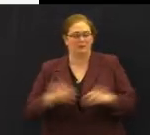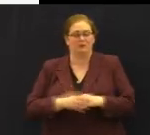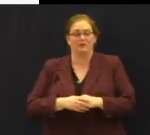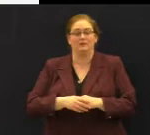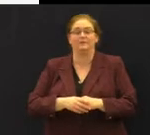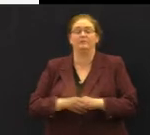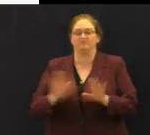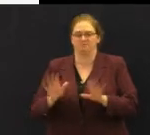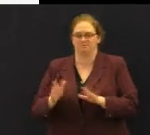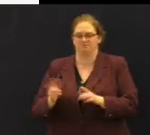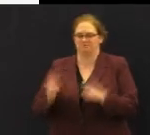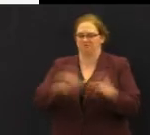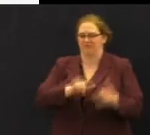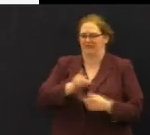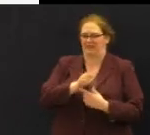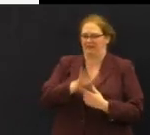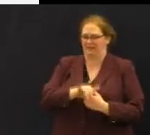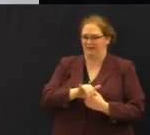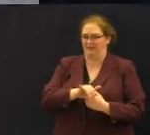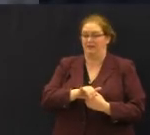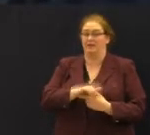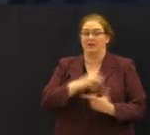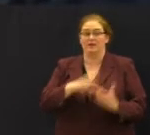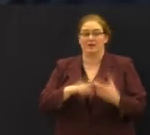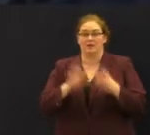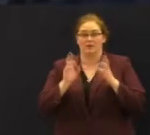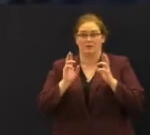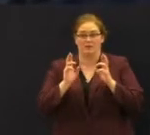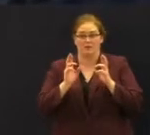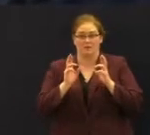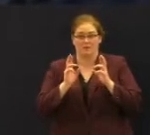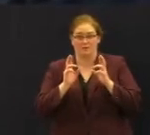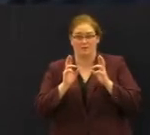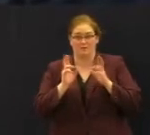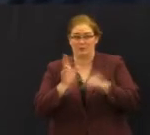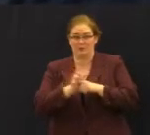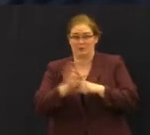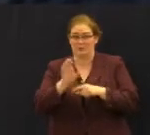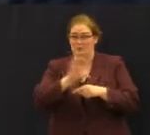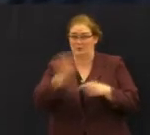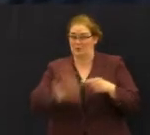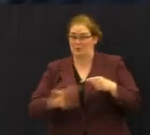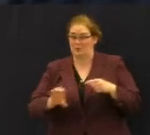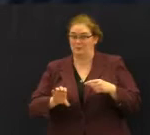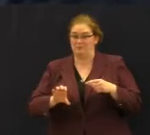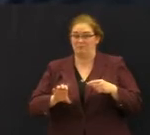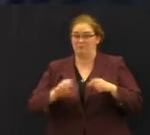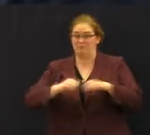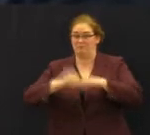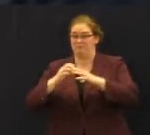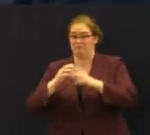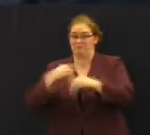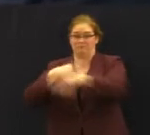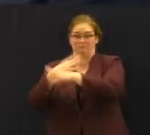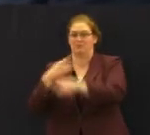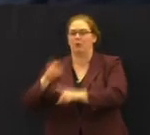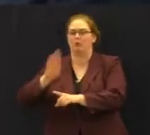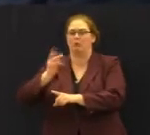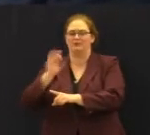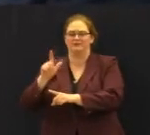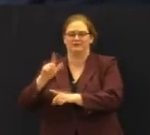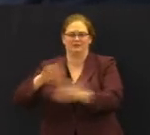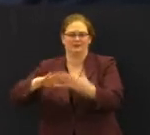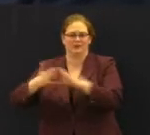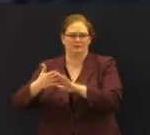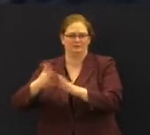turn it over to Kathy, and then we hope to be zooming into the Bristol Township Senior Center, who is led by